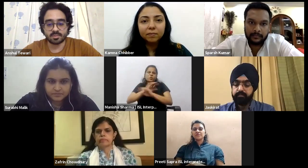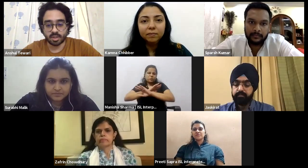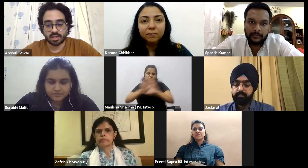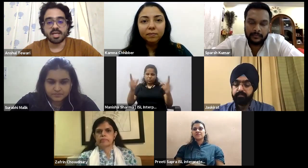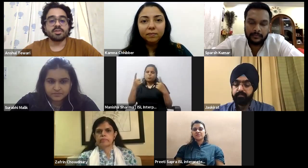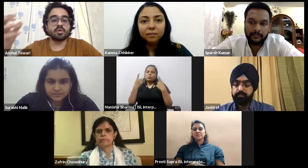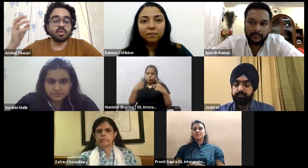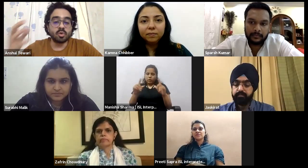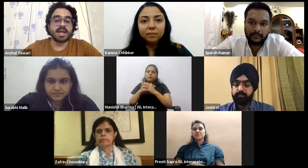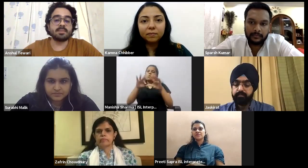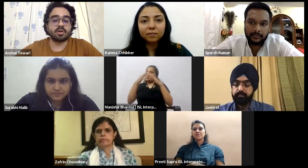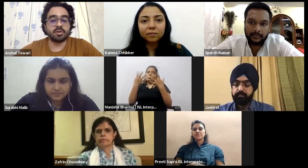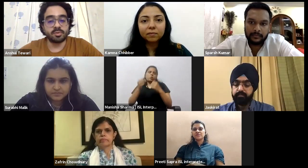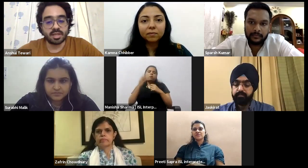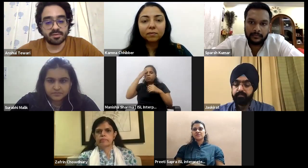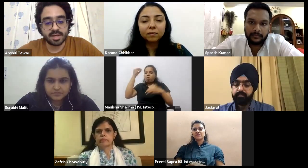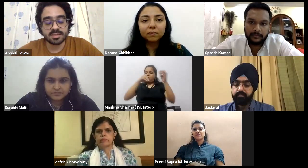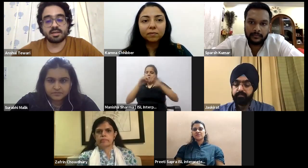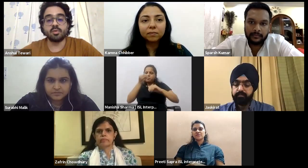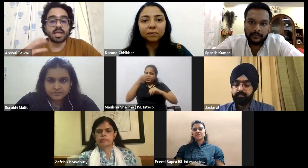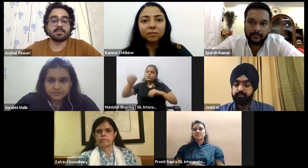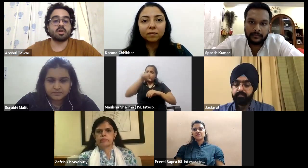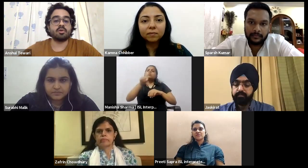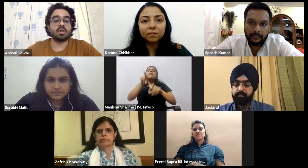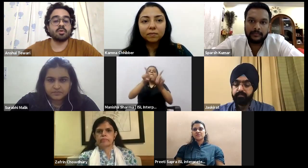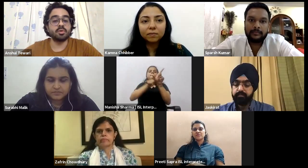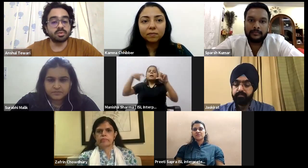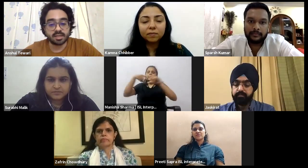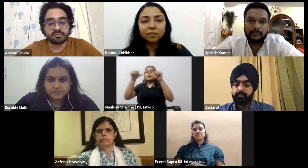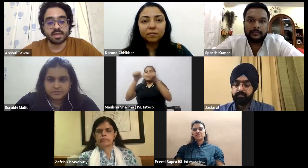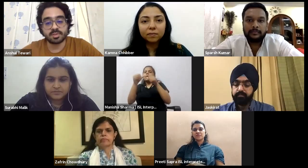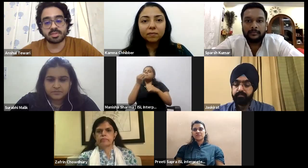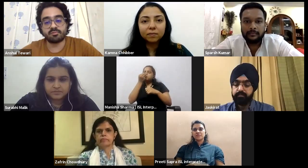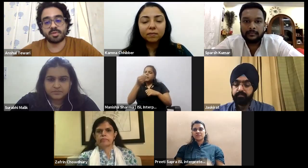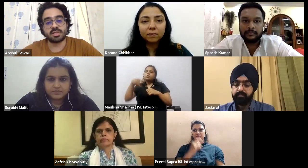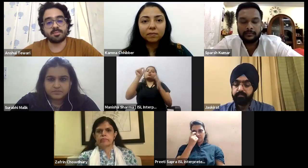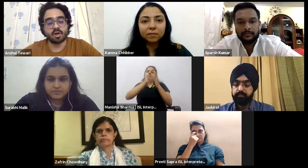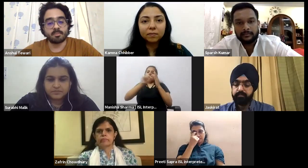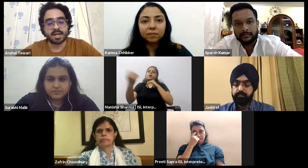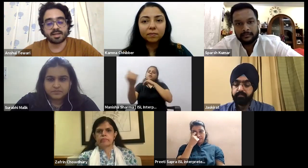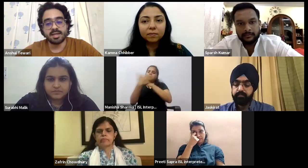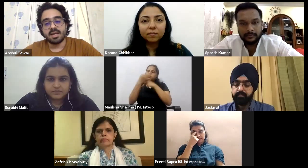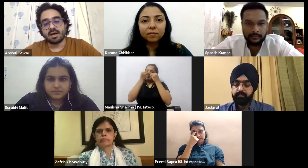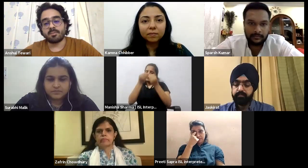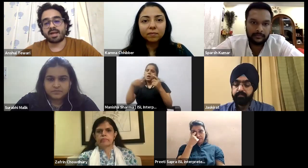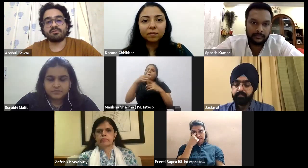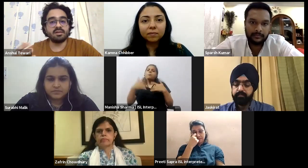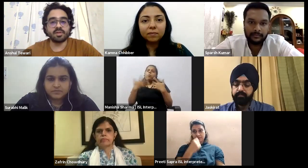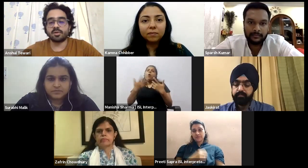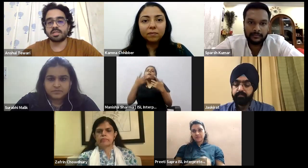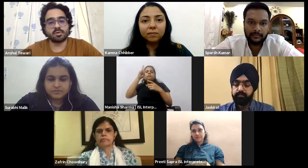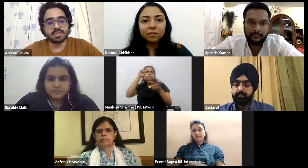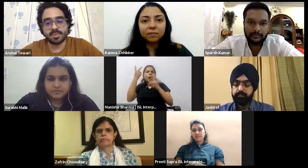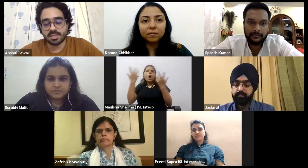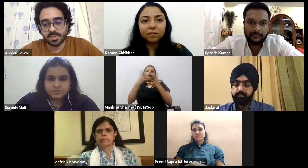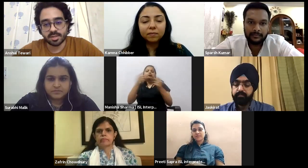this world. So do write about it on Youth Ki Awaaz. Do write about on how you think fake news and misinformation can be combated. And feel free to